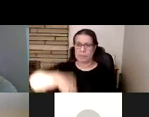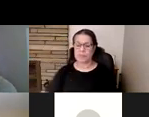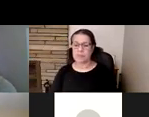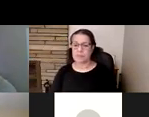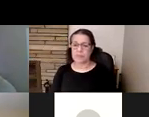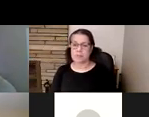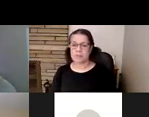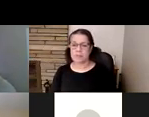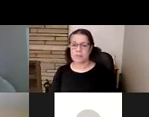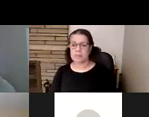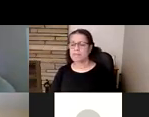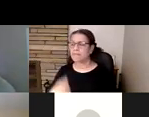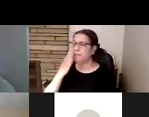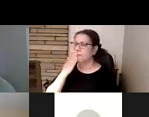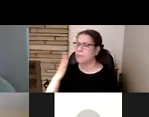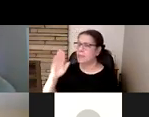Thanks, Dave.